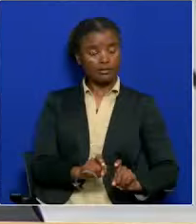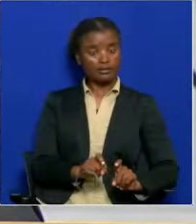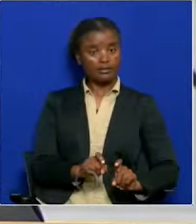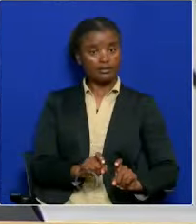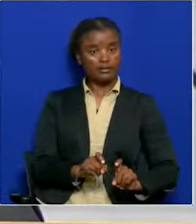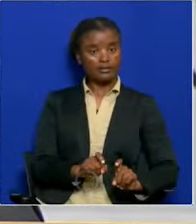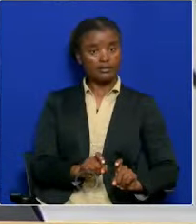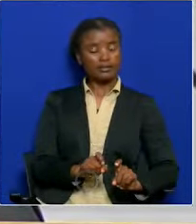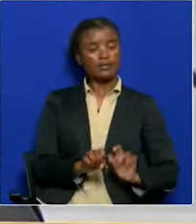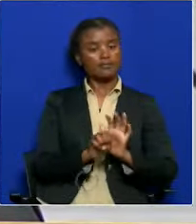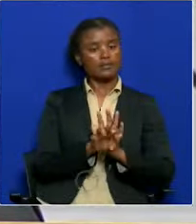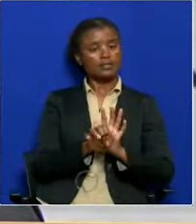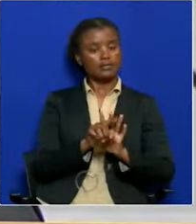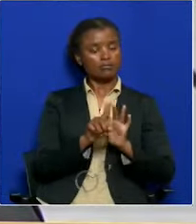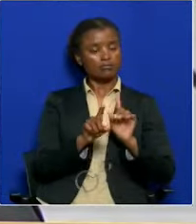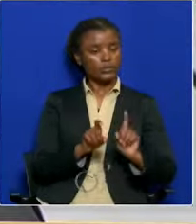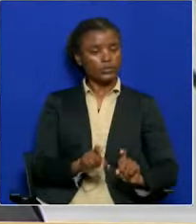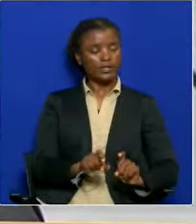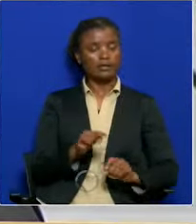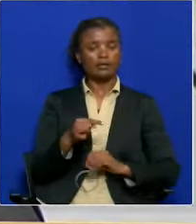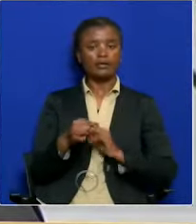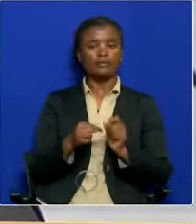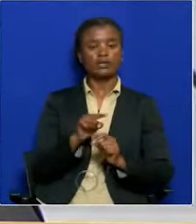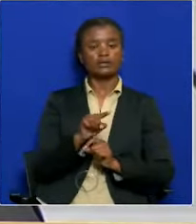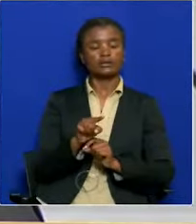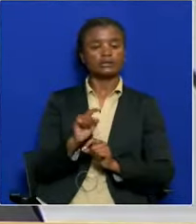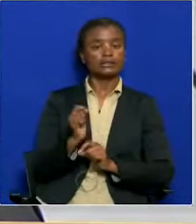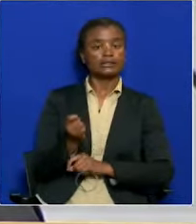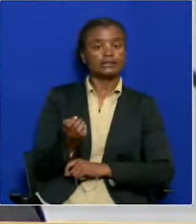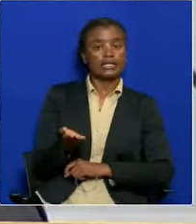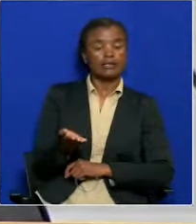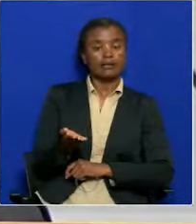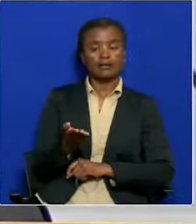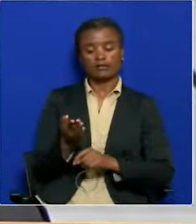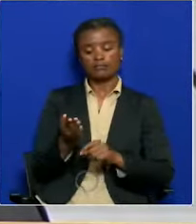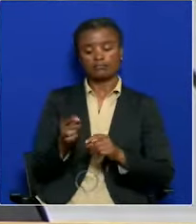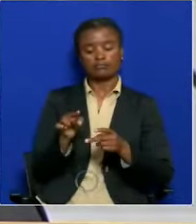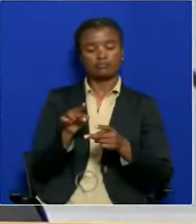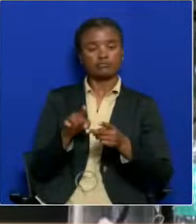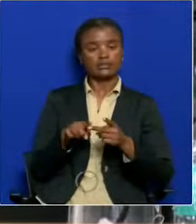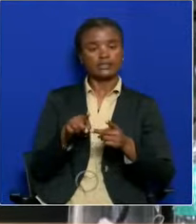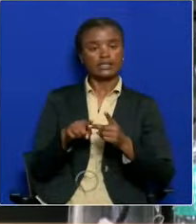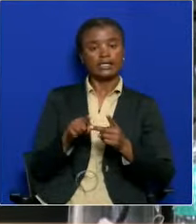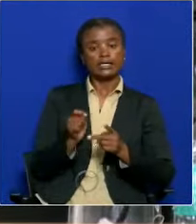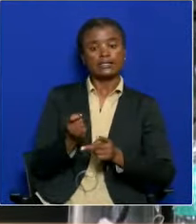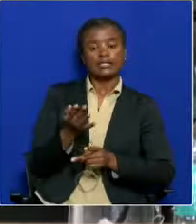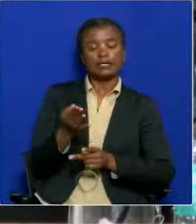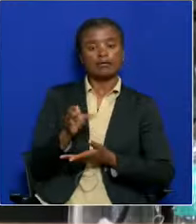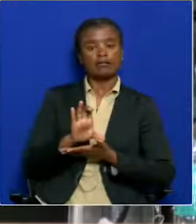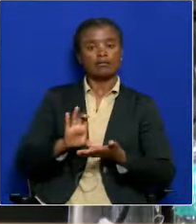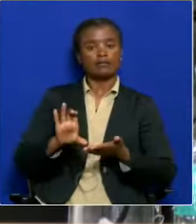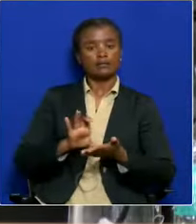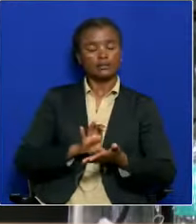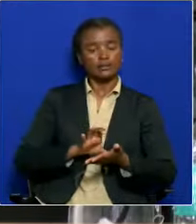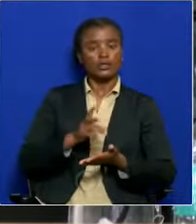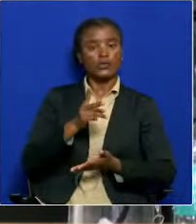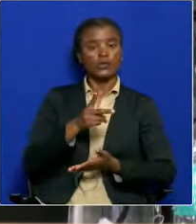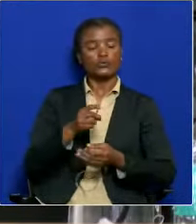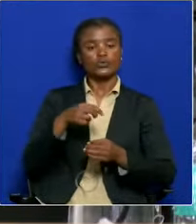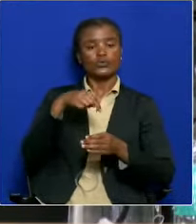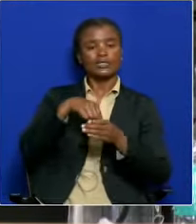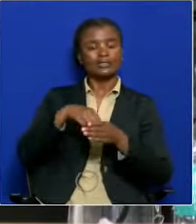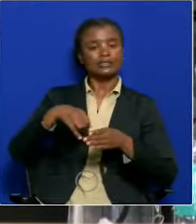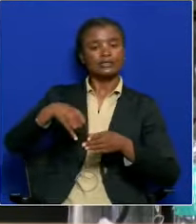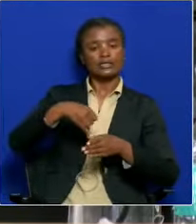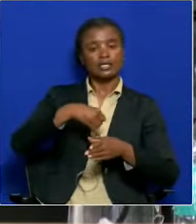related to the tender and cancellation of the tender, as well as an internal audit that was done by SAPS. So if you look